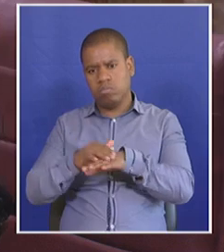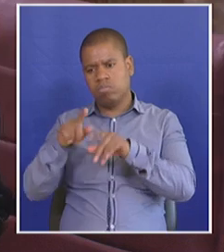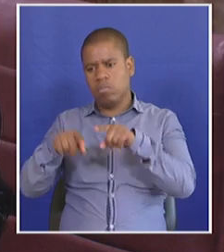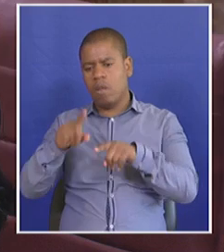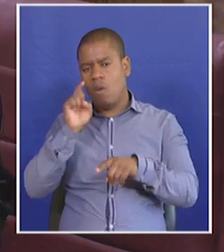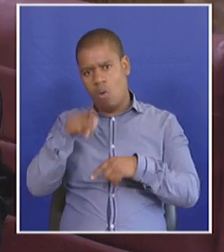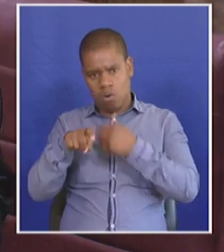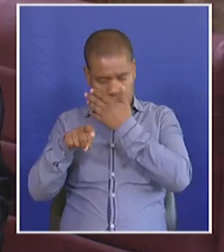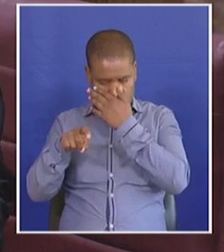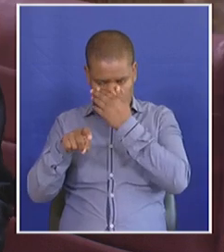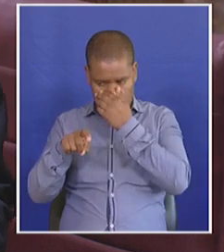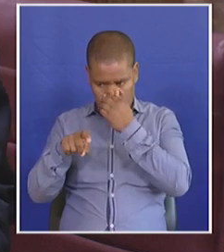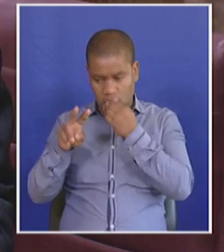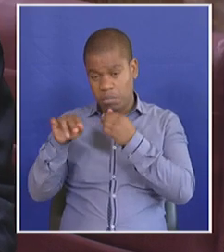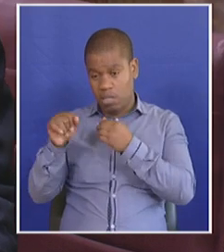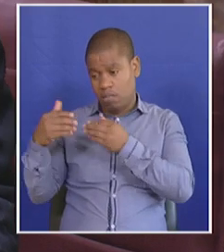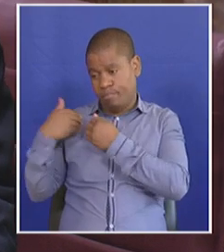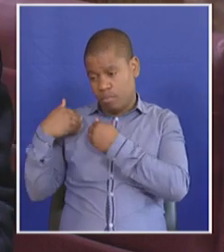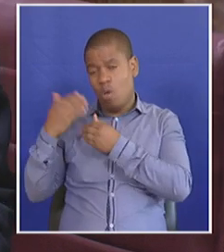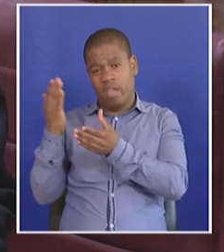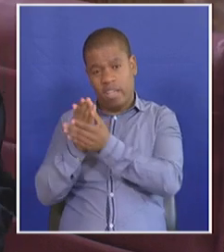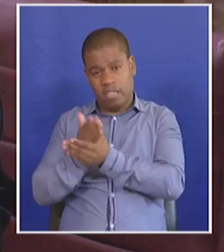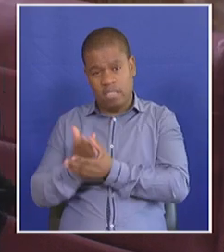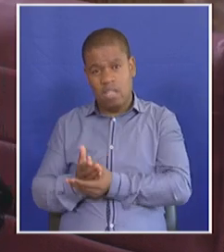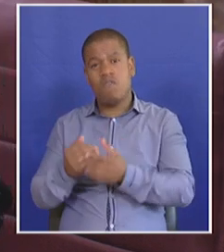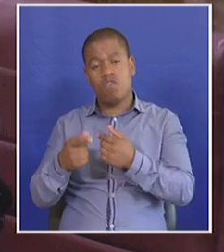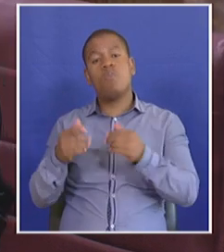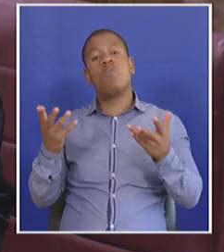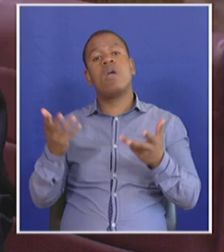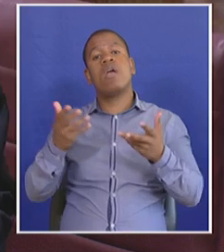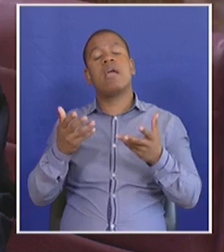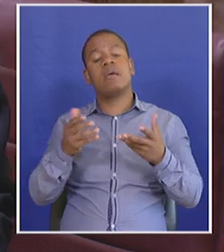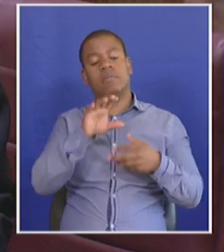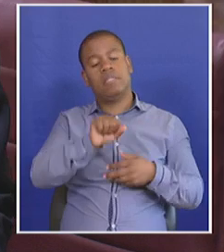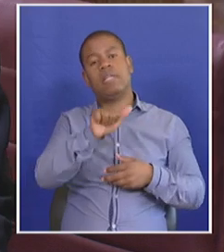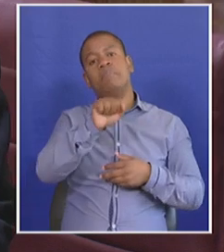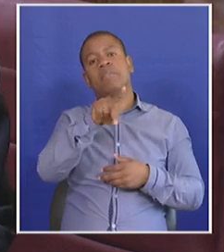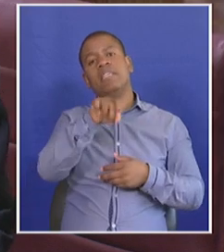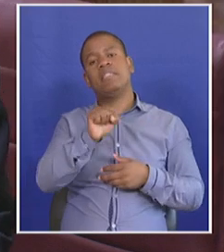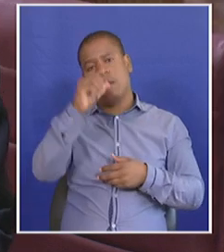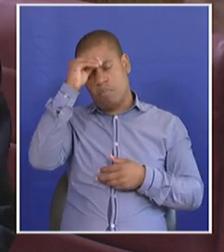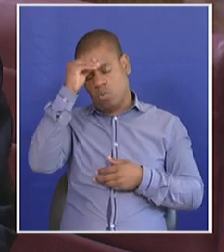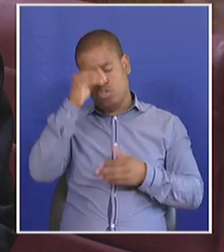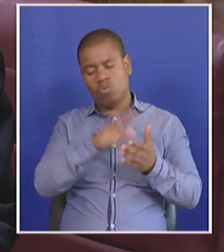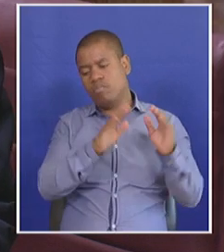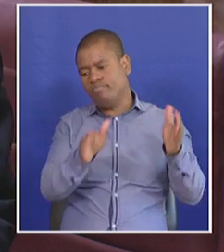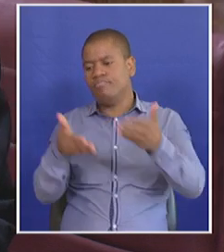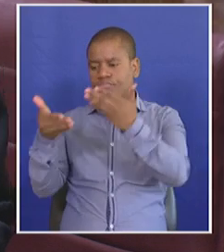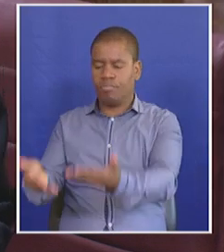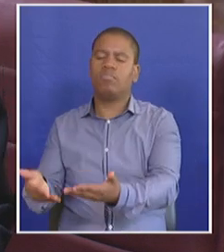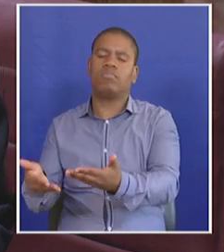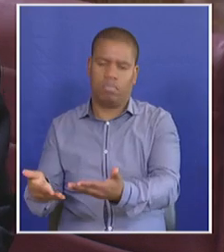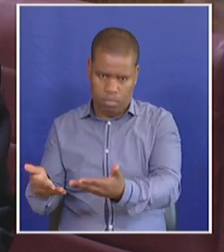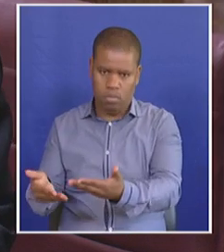Hawks. The NPA deals with all cases received from the South African Police Service and considers each case on the merits and demerits of